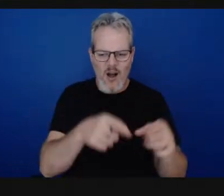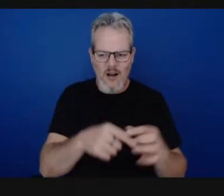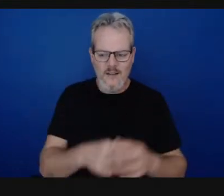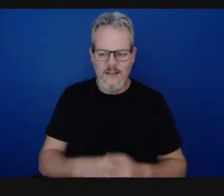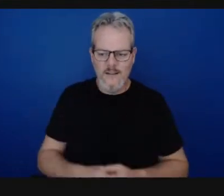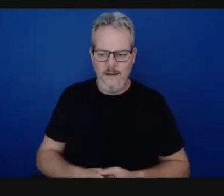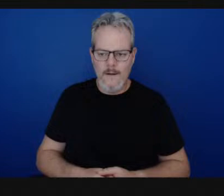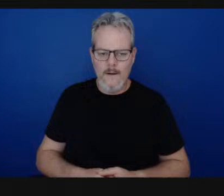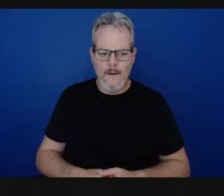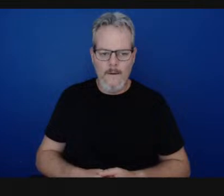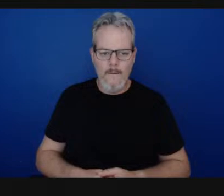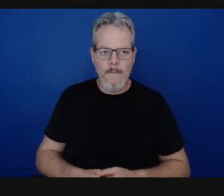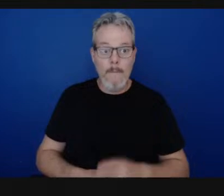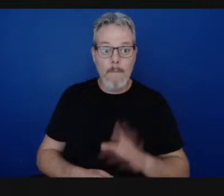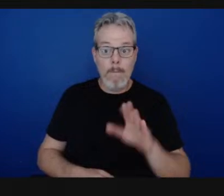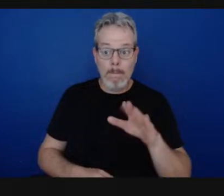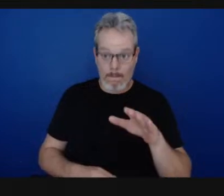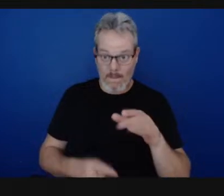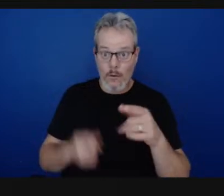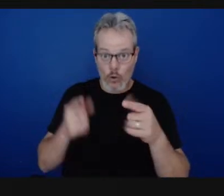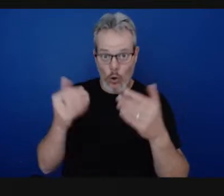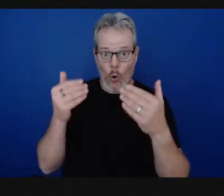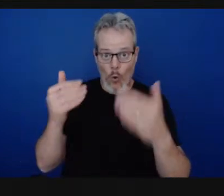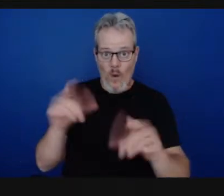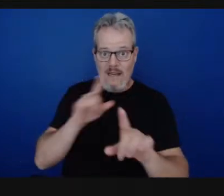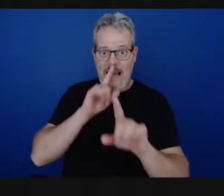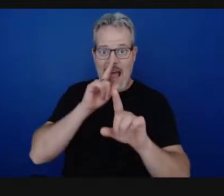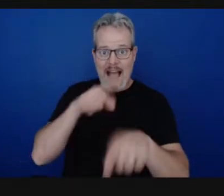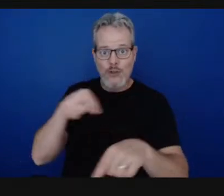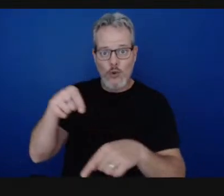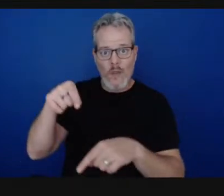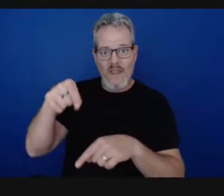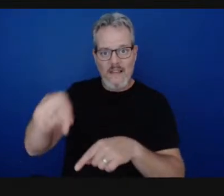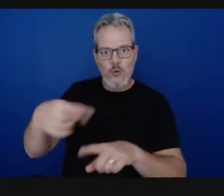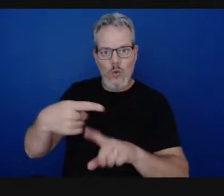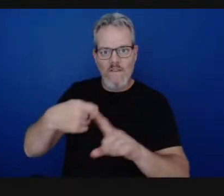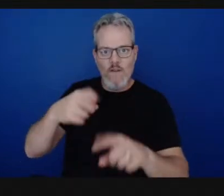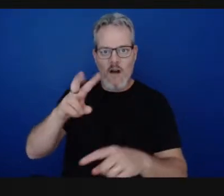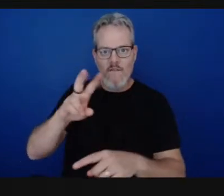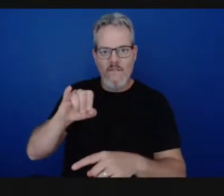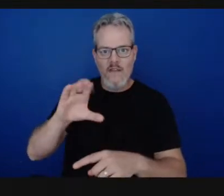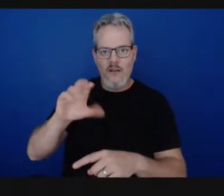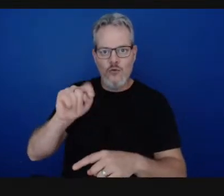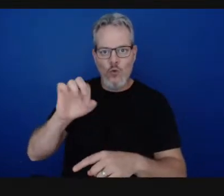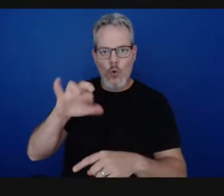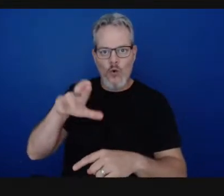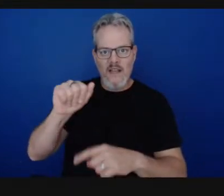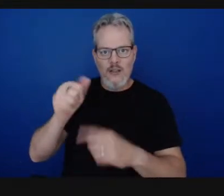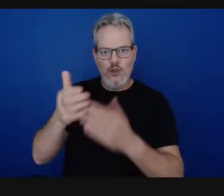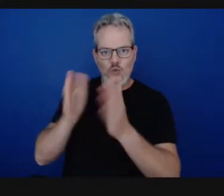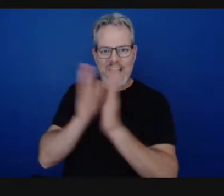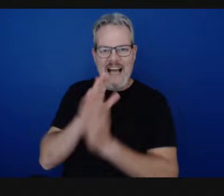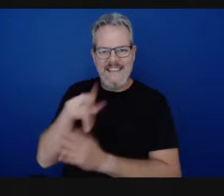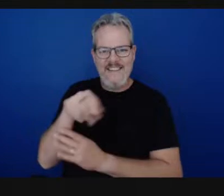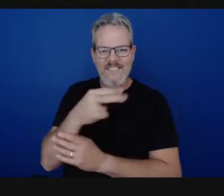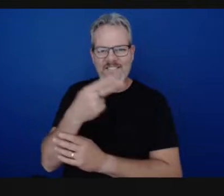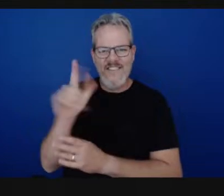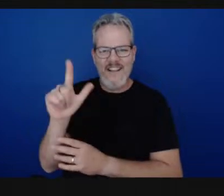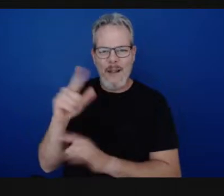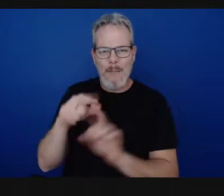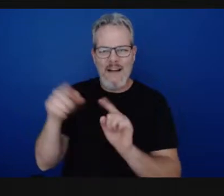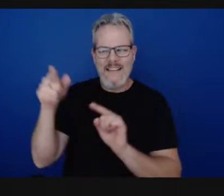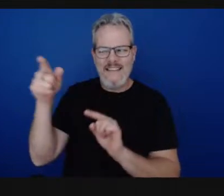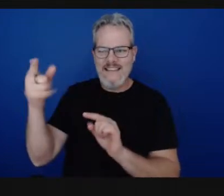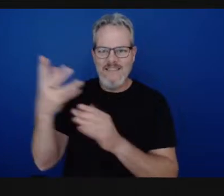Hey, why don't you go with this one? Because you can answer this one from Victoria. She's asking Phil, but you fill in on this spot, no